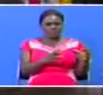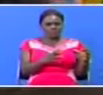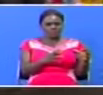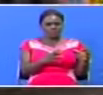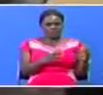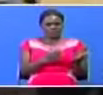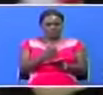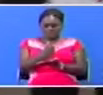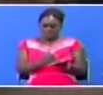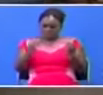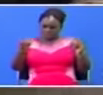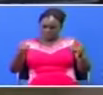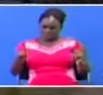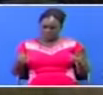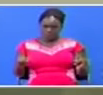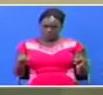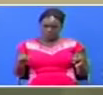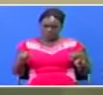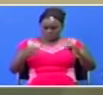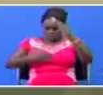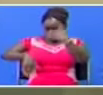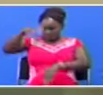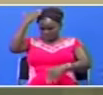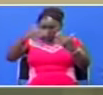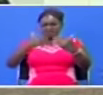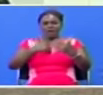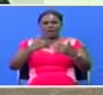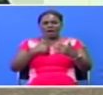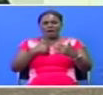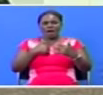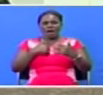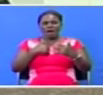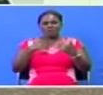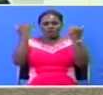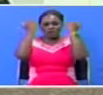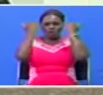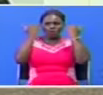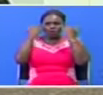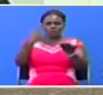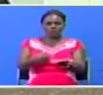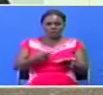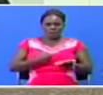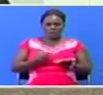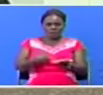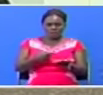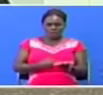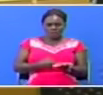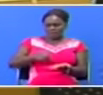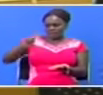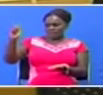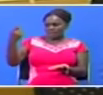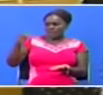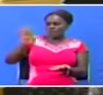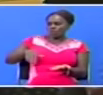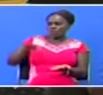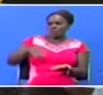As part of this effort, Strathmore Law School on Thursday held mock court proceedings to discuss the status of the Kenyan woman,